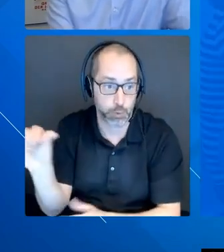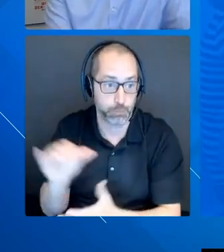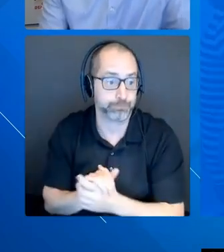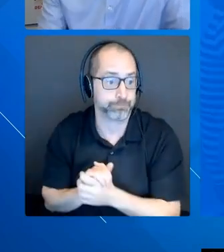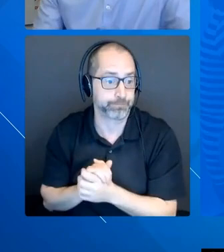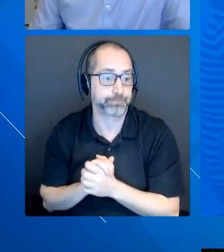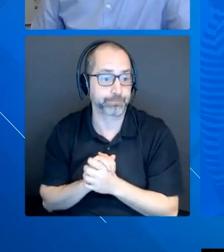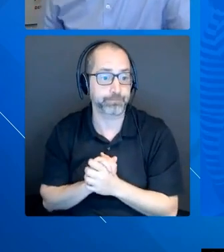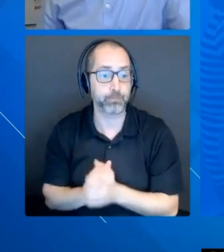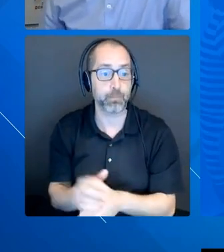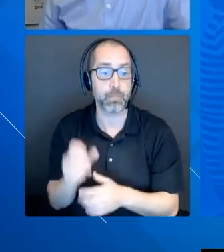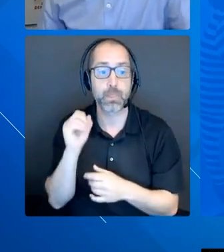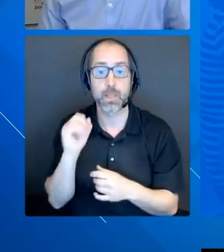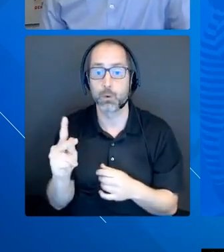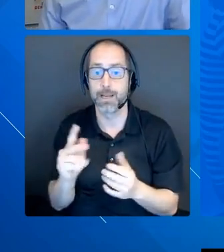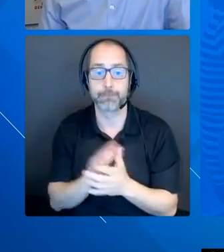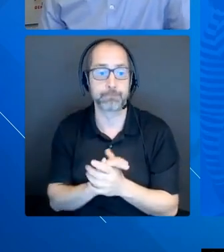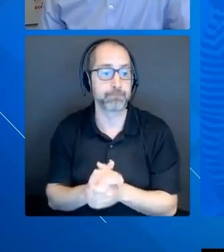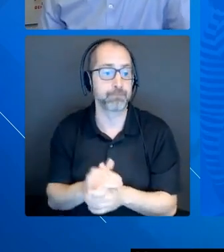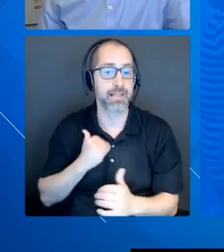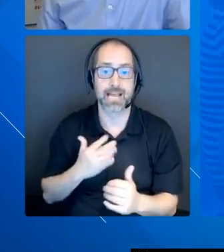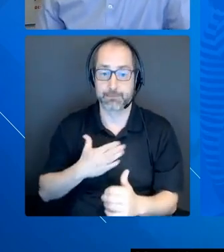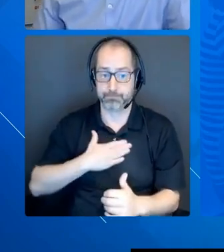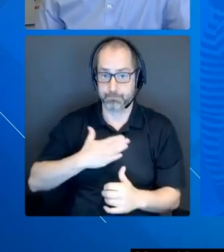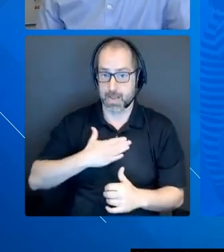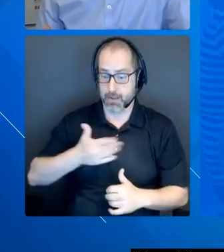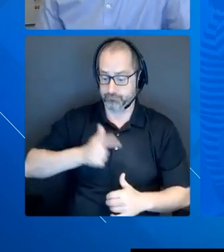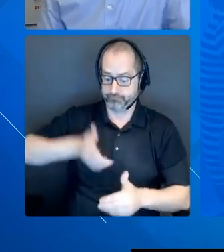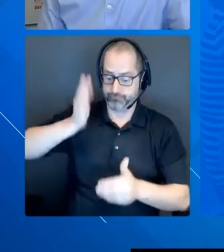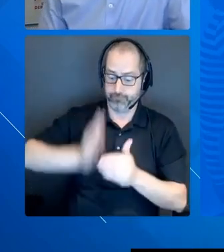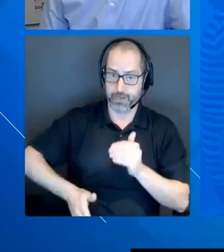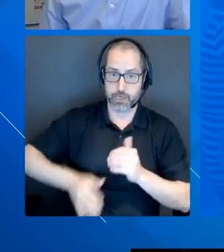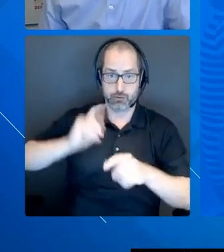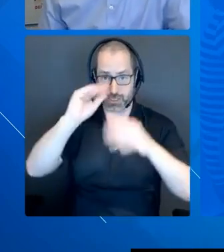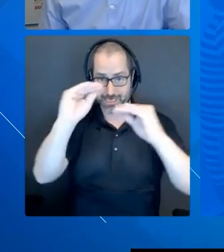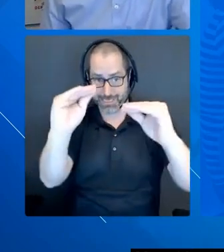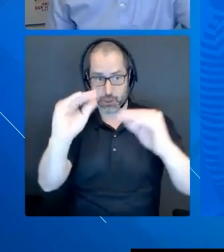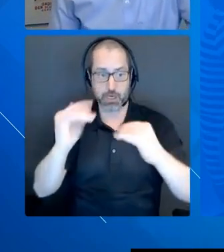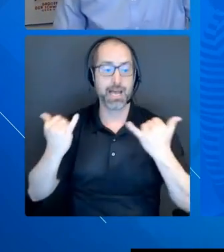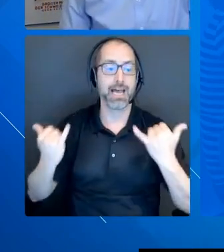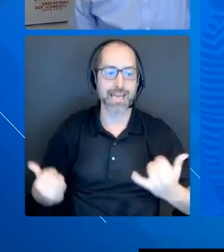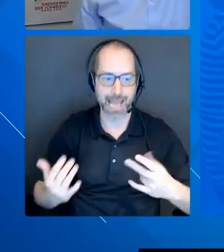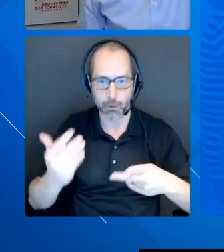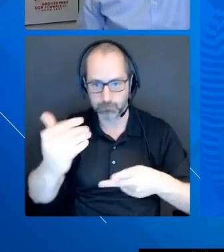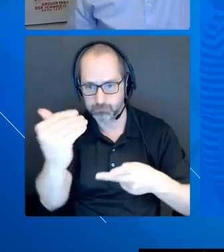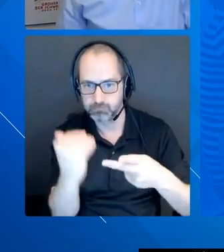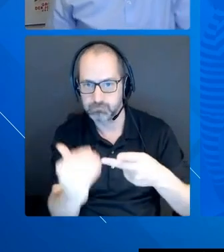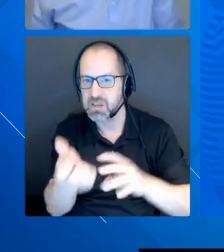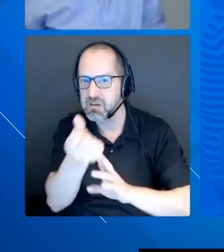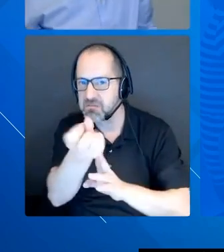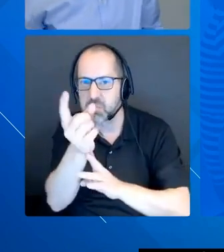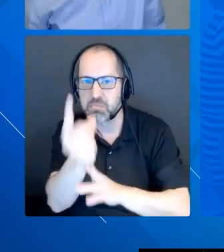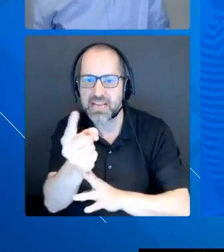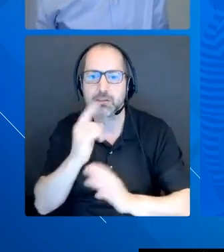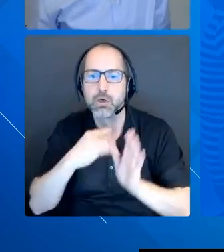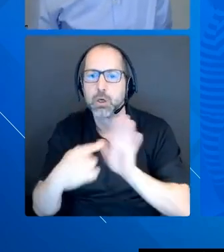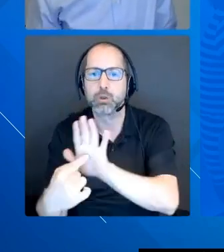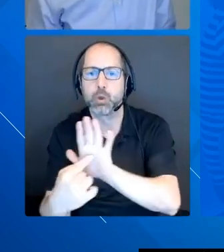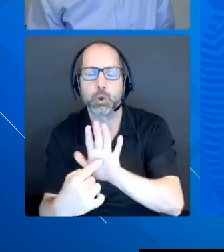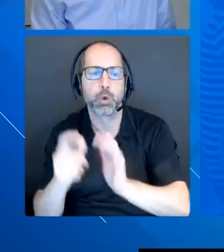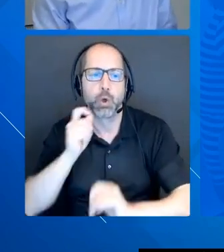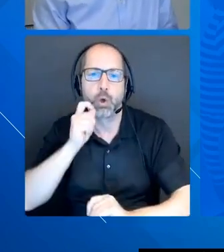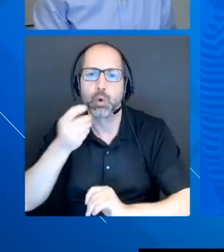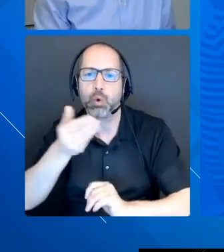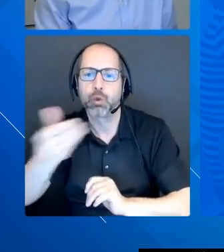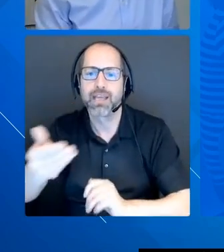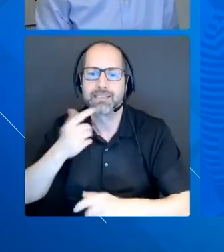Okay, with that, that's the end of the training part. If you don't mind, I want to do a couple of minutes just to steal some time to show the cool things that we're doing